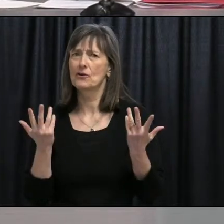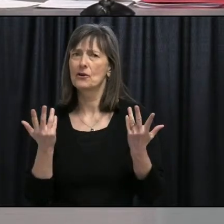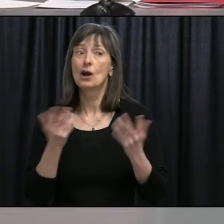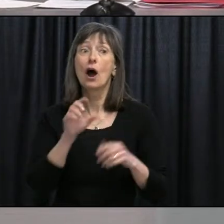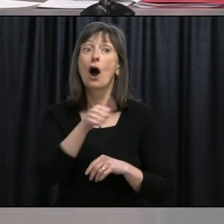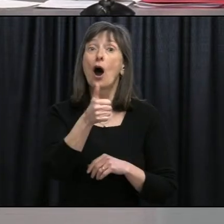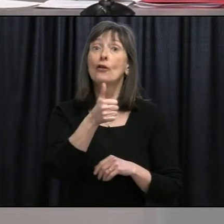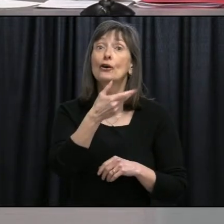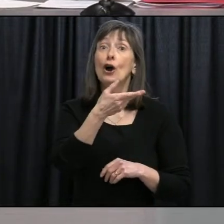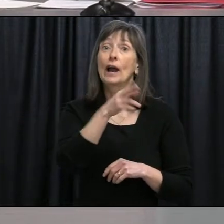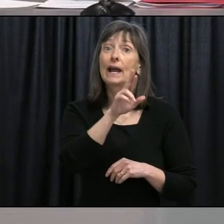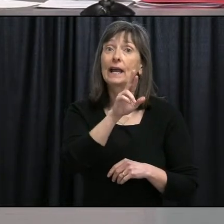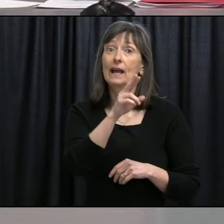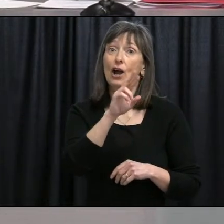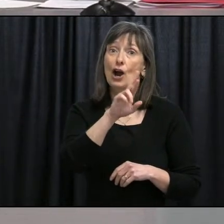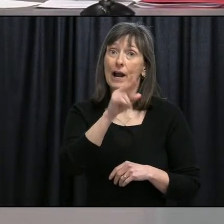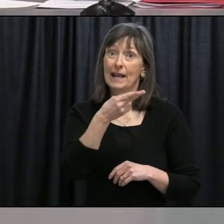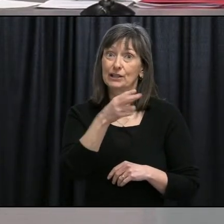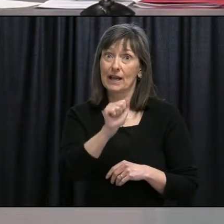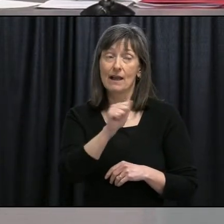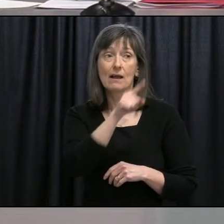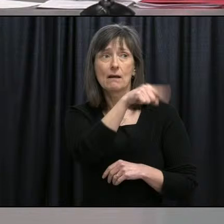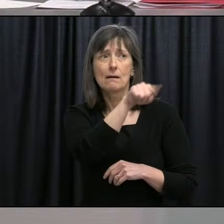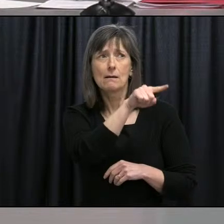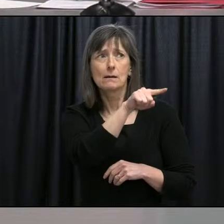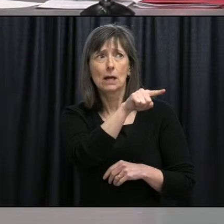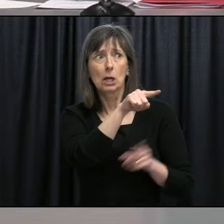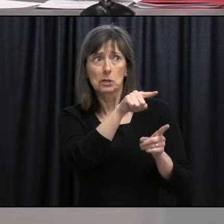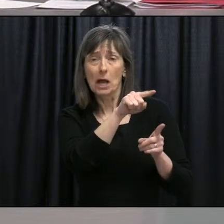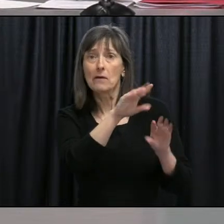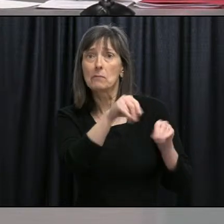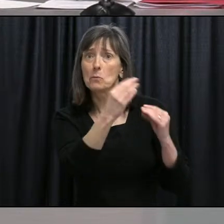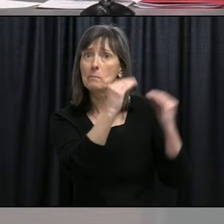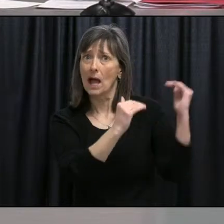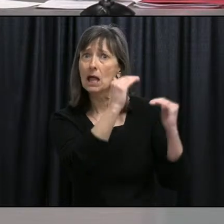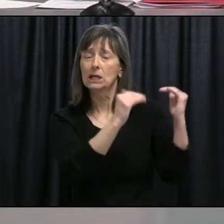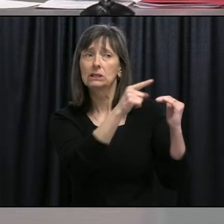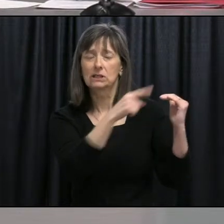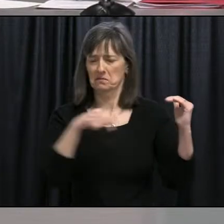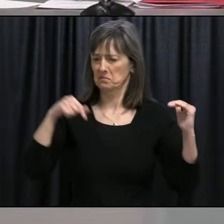RHAs, where community-based physicians have been given that opportunity.